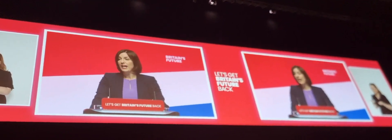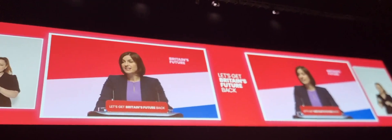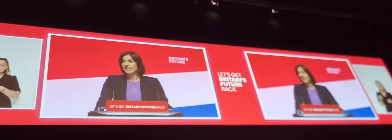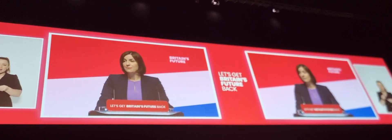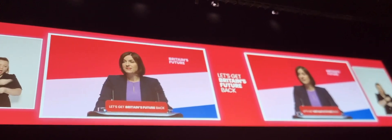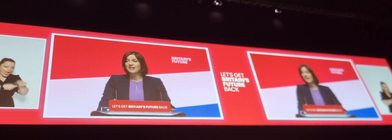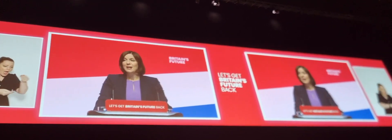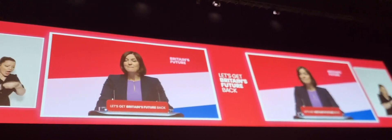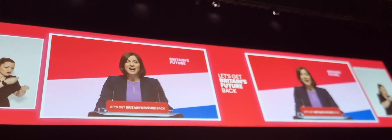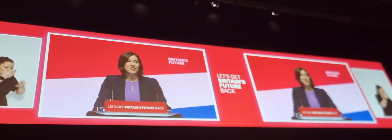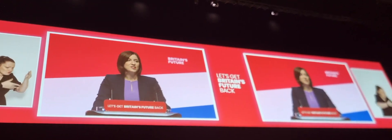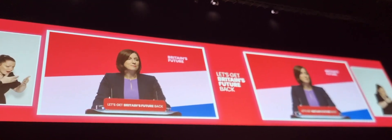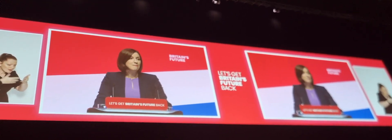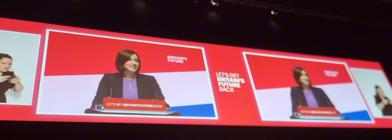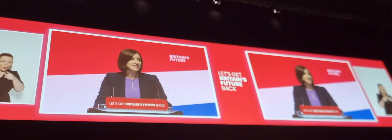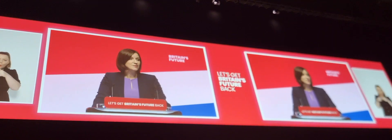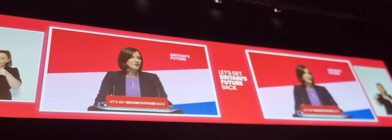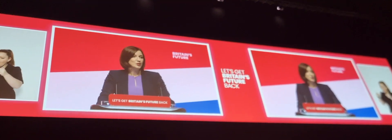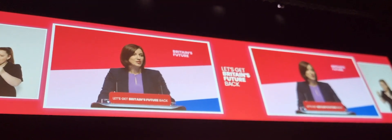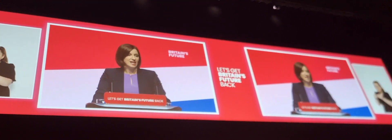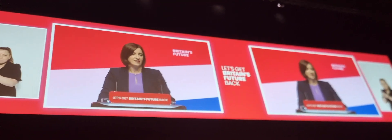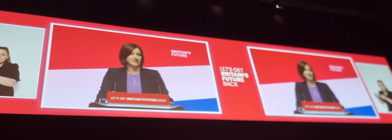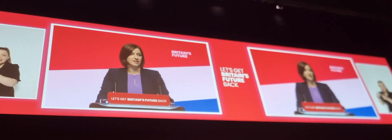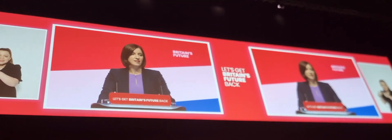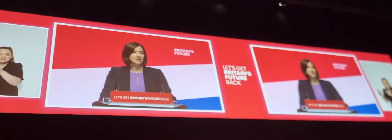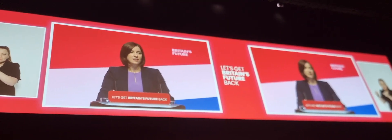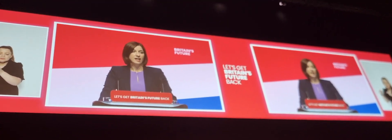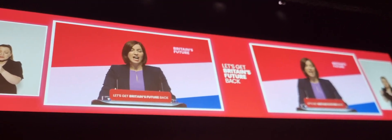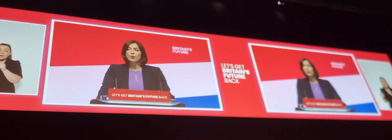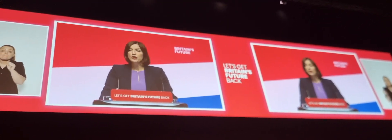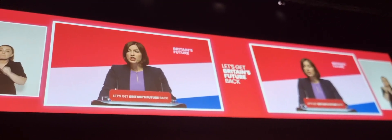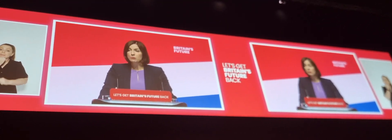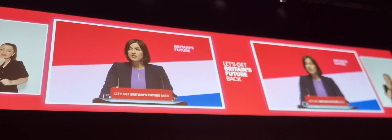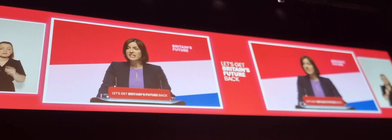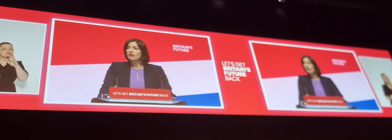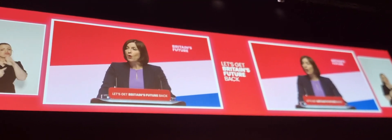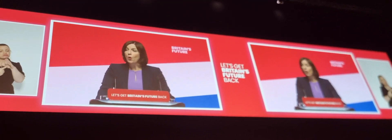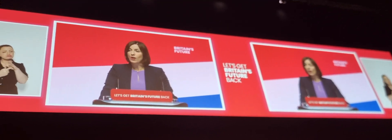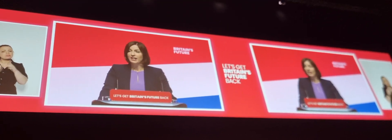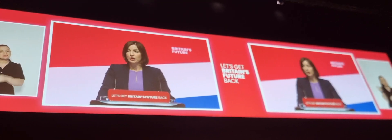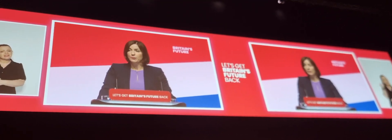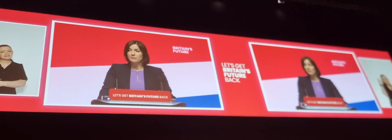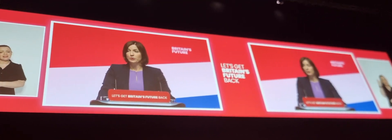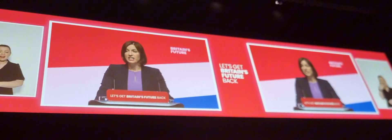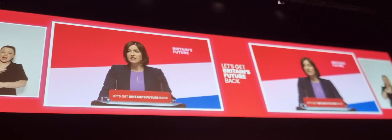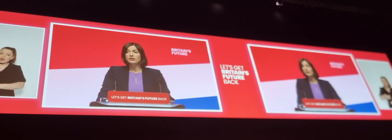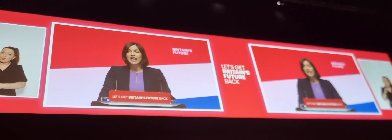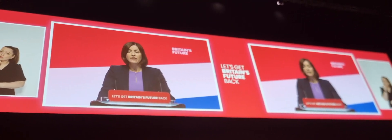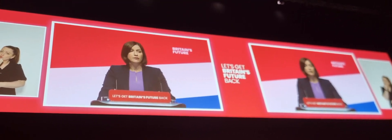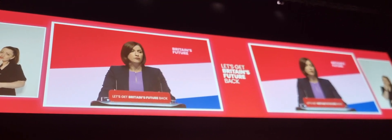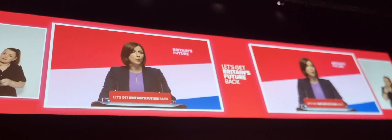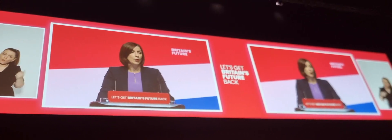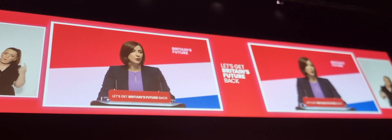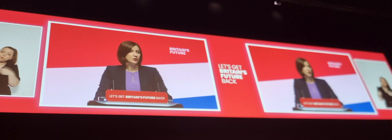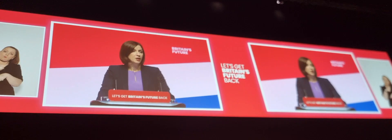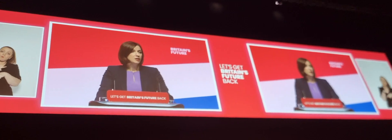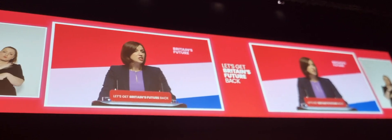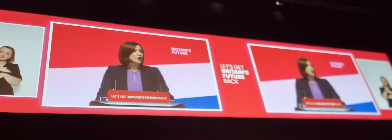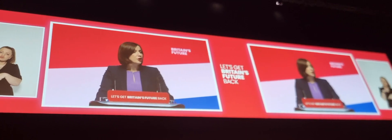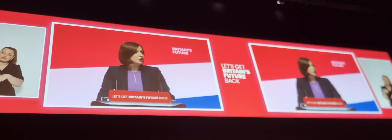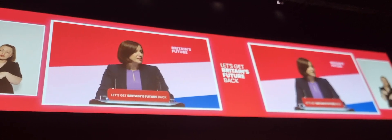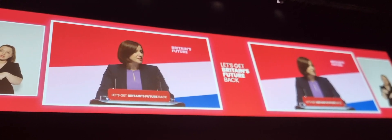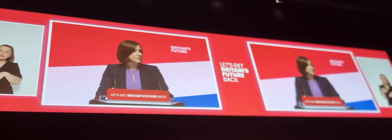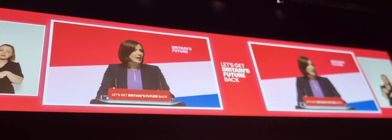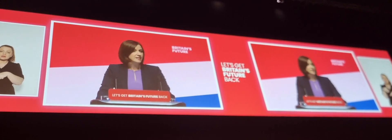rates or payslips, maths matters for success. And I want the numeracy of all our young people need, for life and for work,